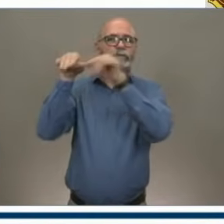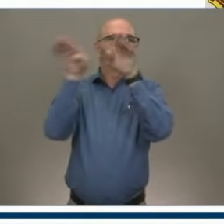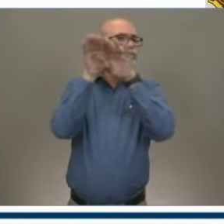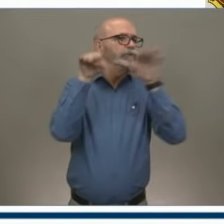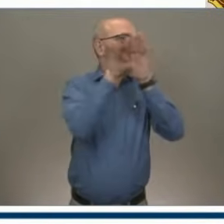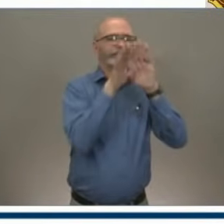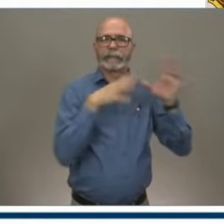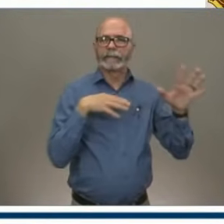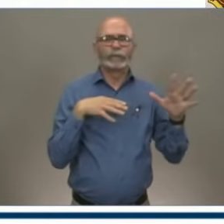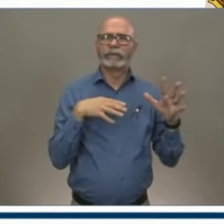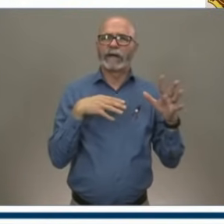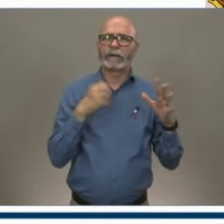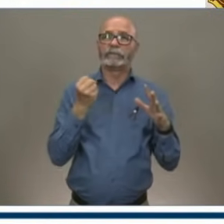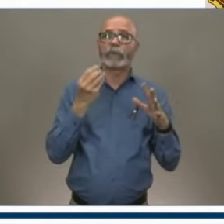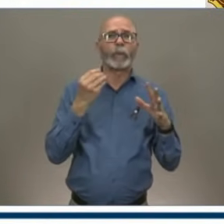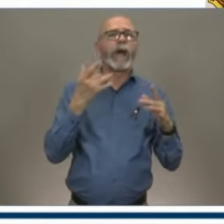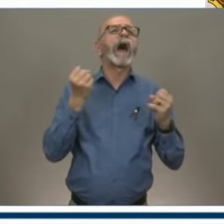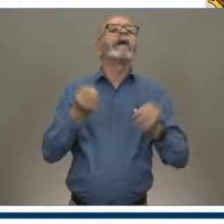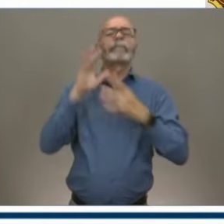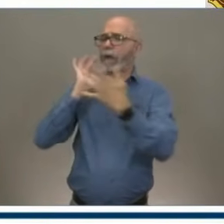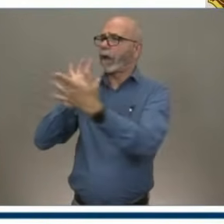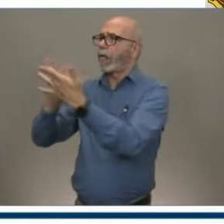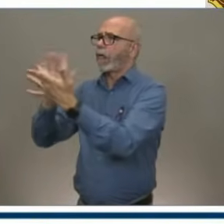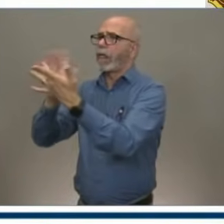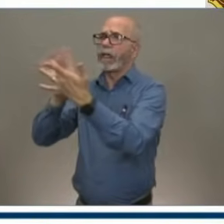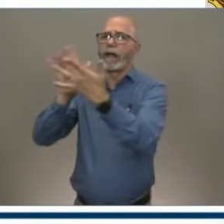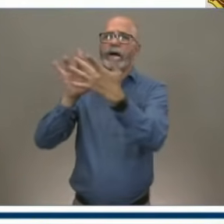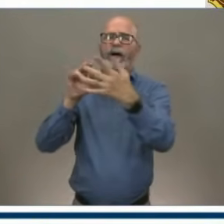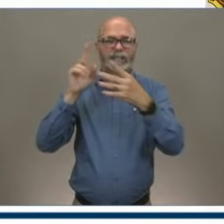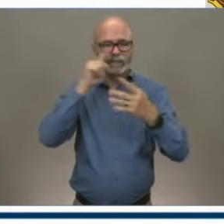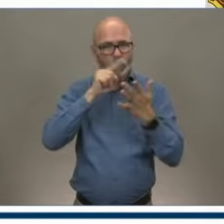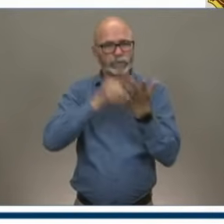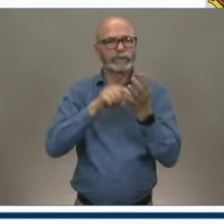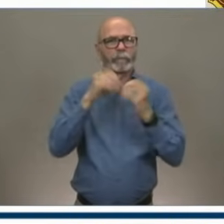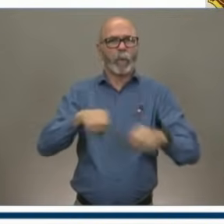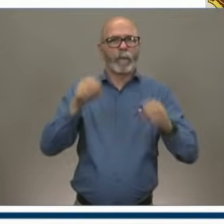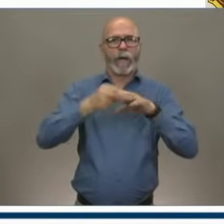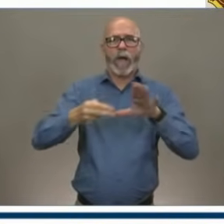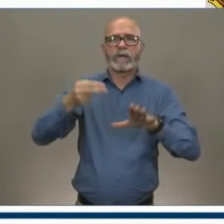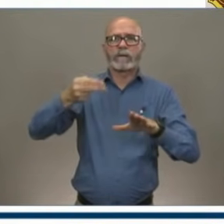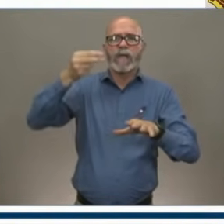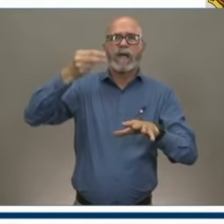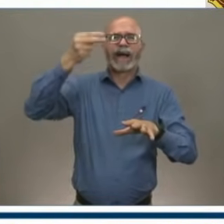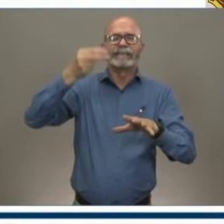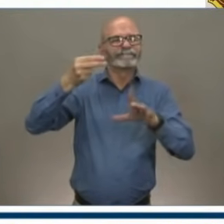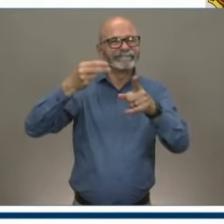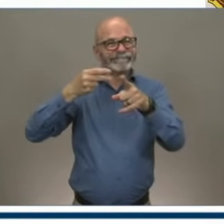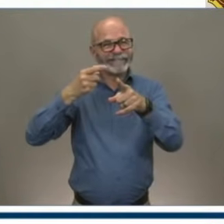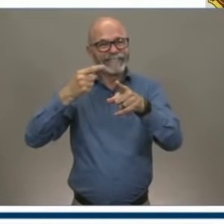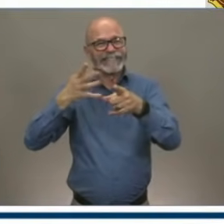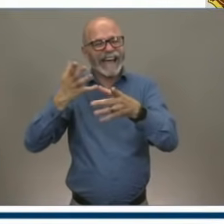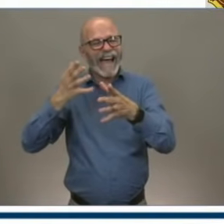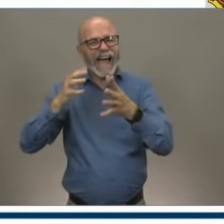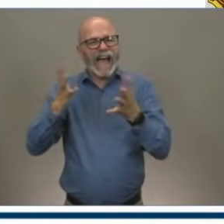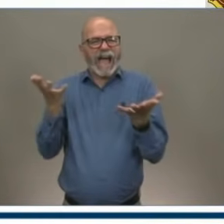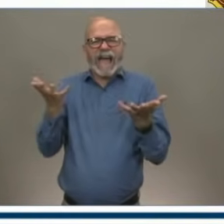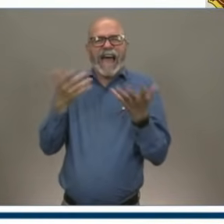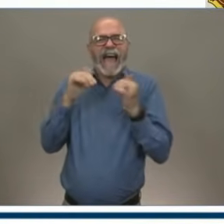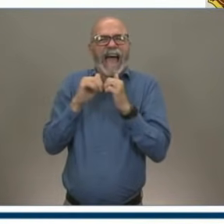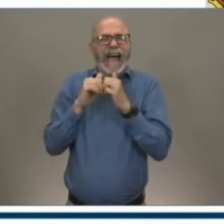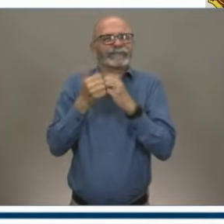per case is still too high. So can you say what exactly is the number of daily cases you're looking for to reopen